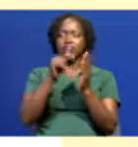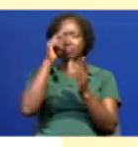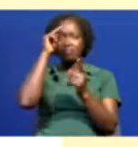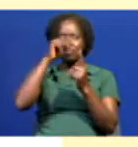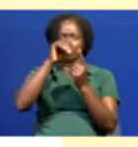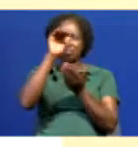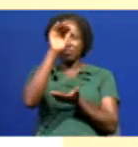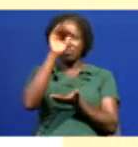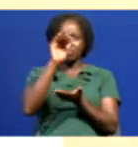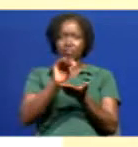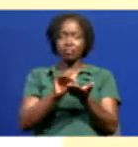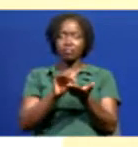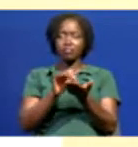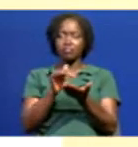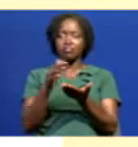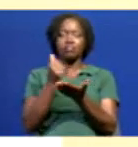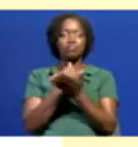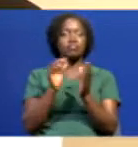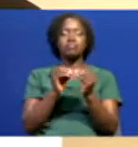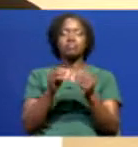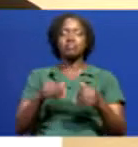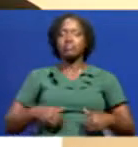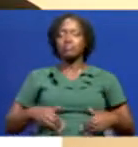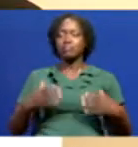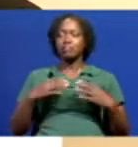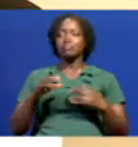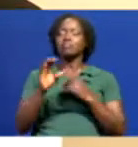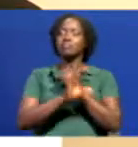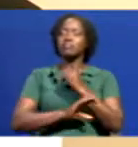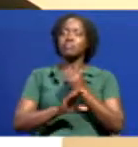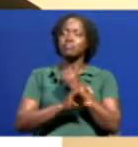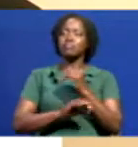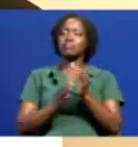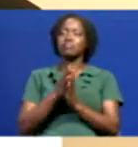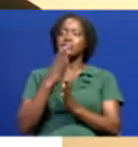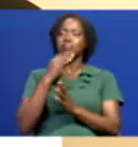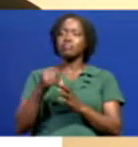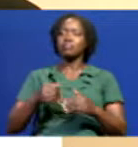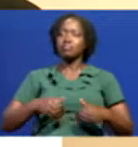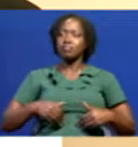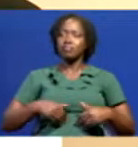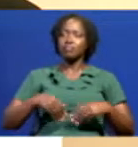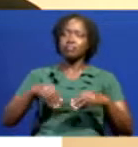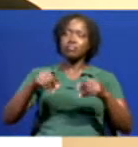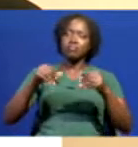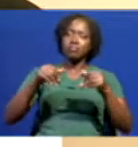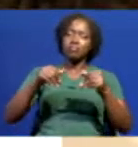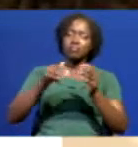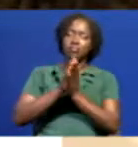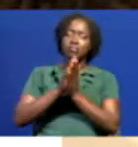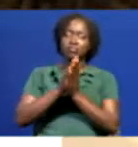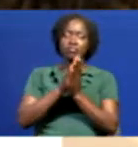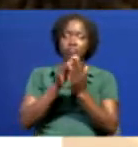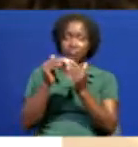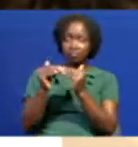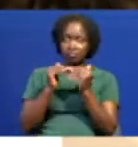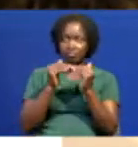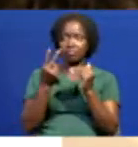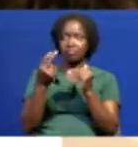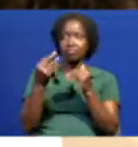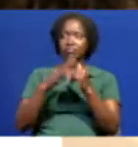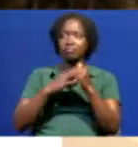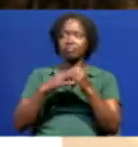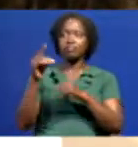reduce the unemployment among the young people of this country. 500 youth will qualify in the initial stages, will undergo a 28-day